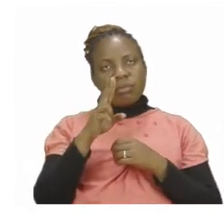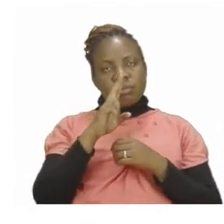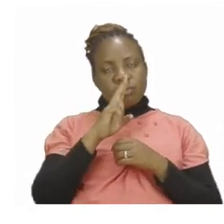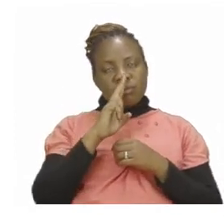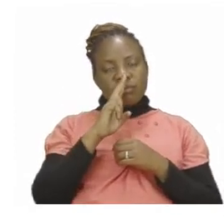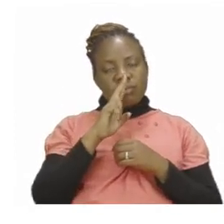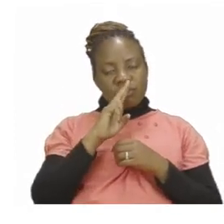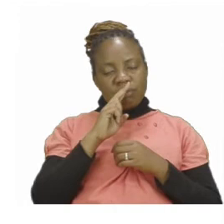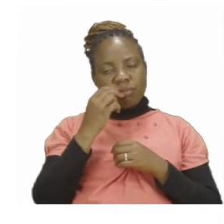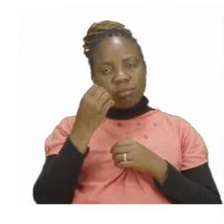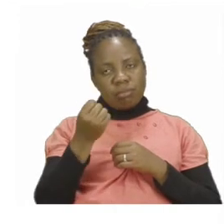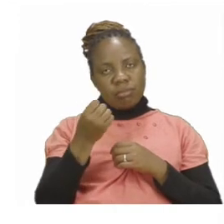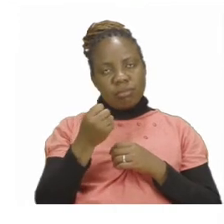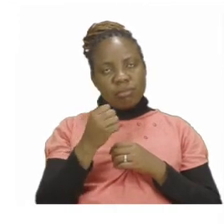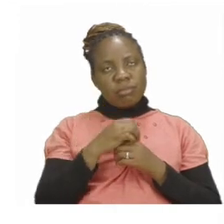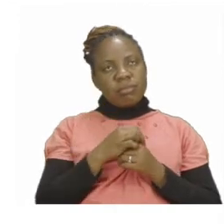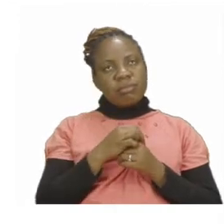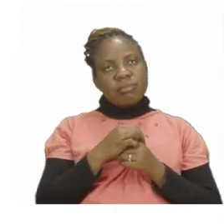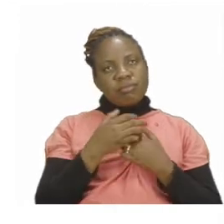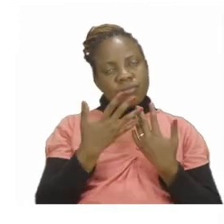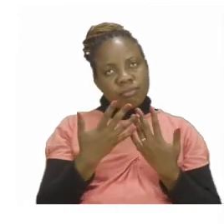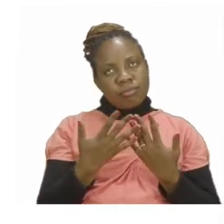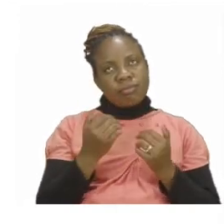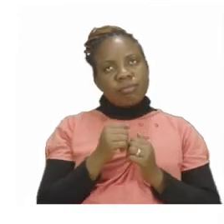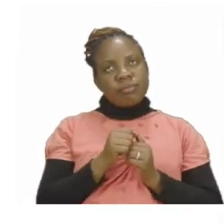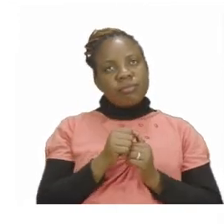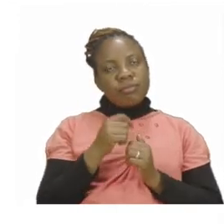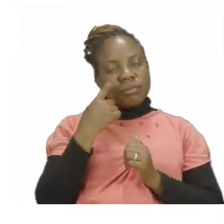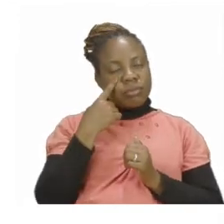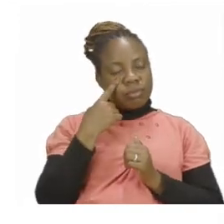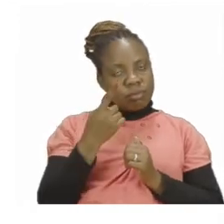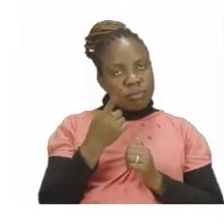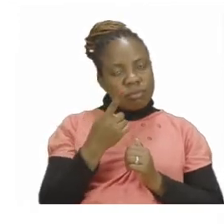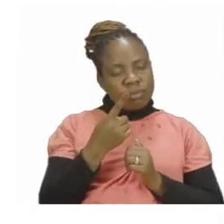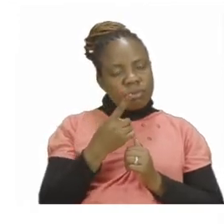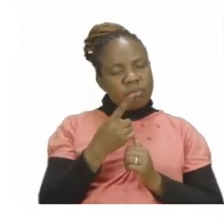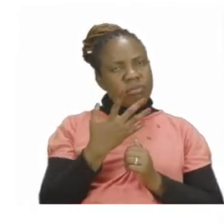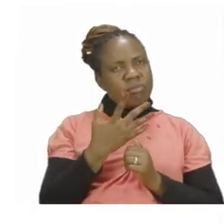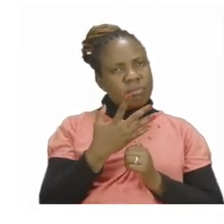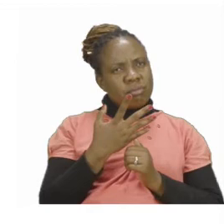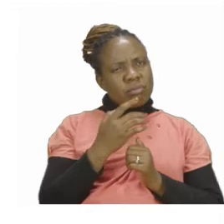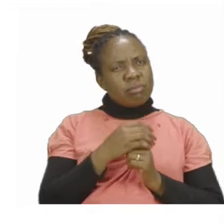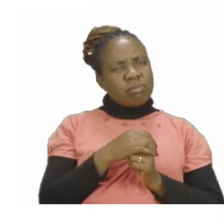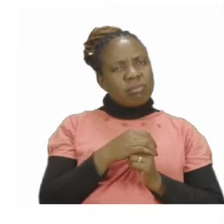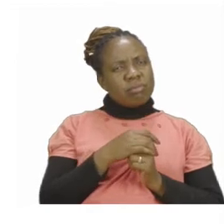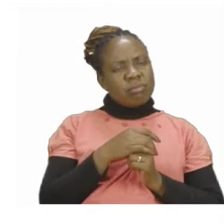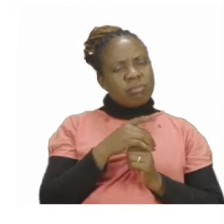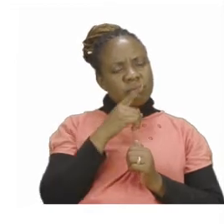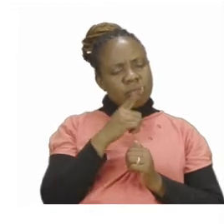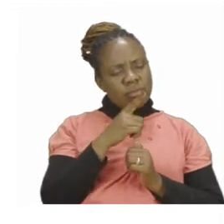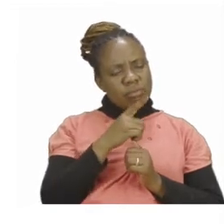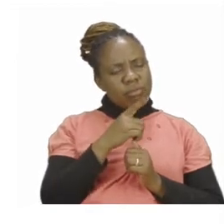sums. So you have to look at the sum, find the answer in the middle,